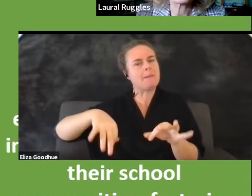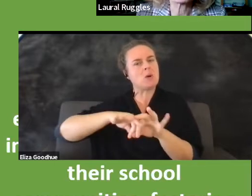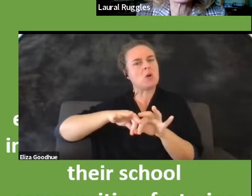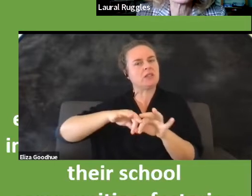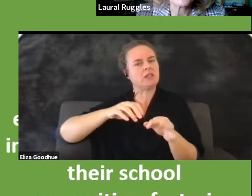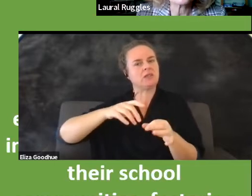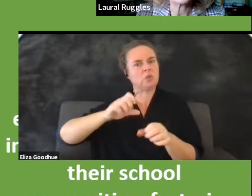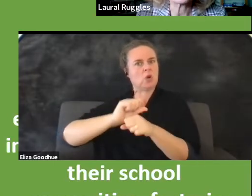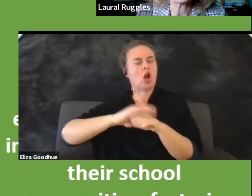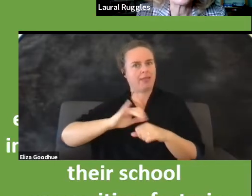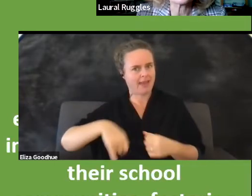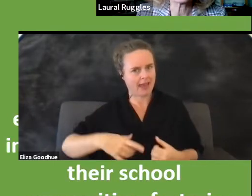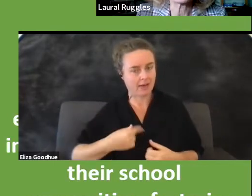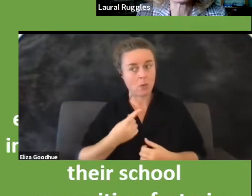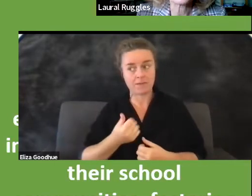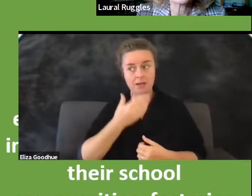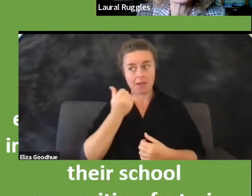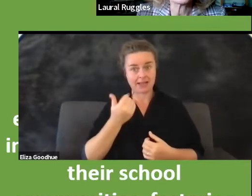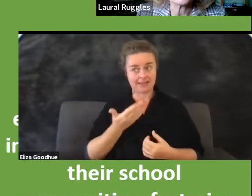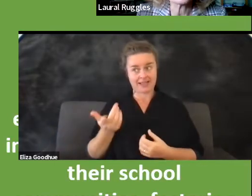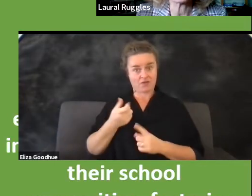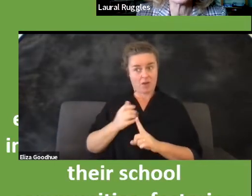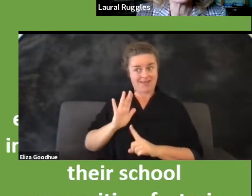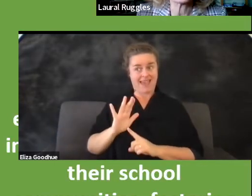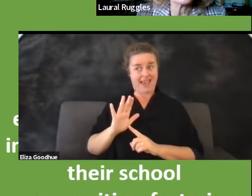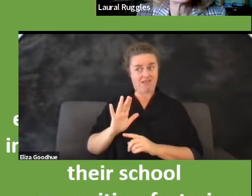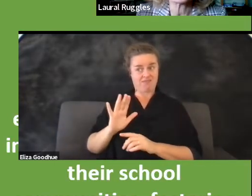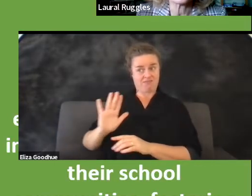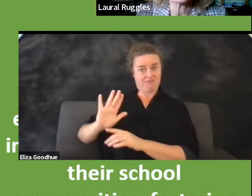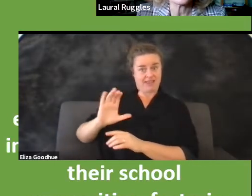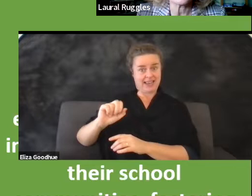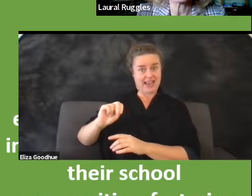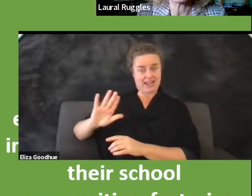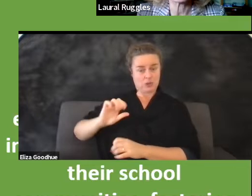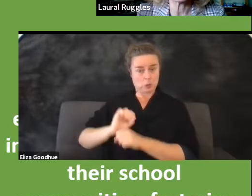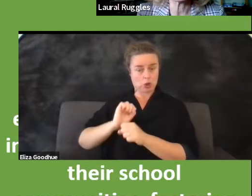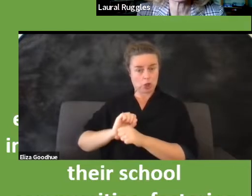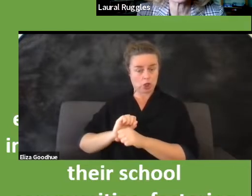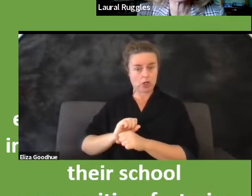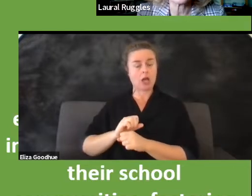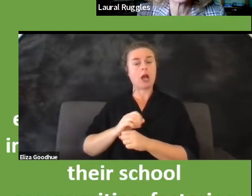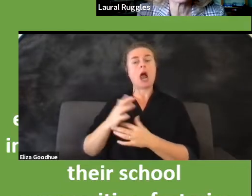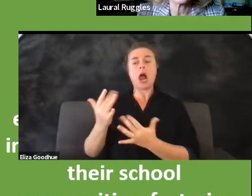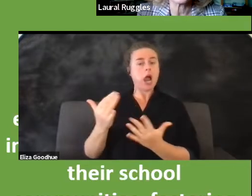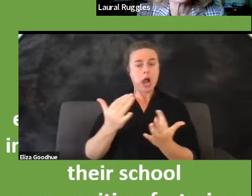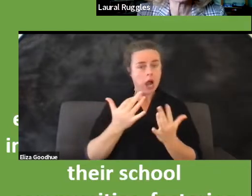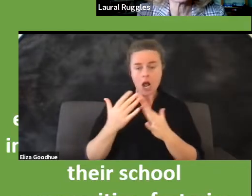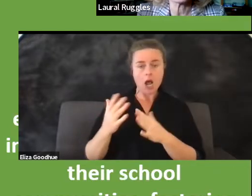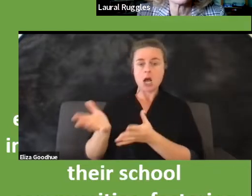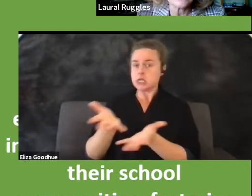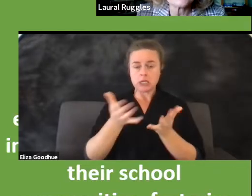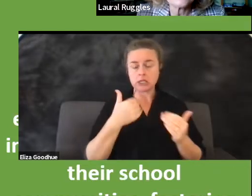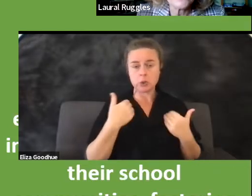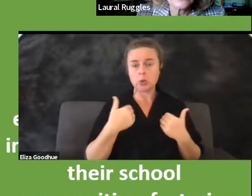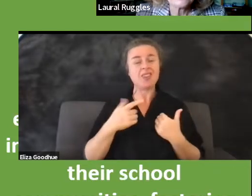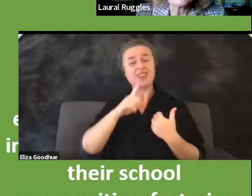out of that work was, for many, many years, probably decades, we had a youth advisory council here that was very,